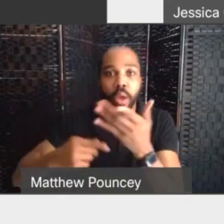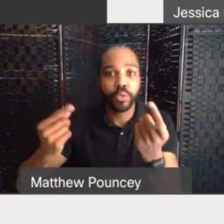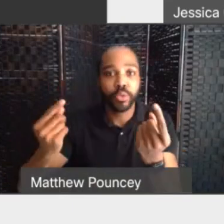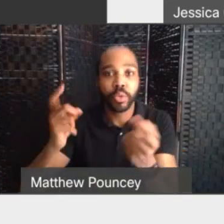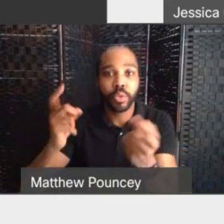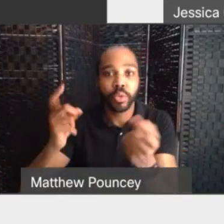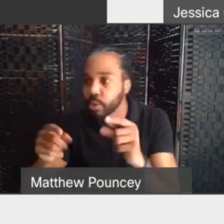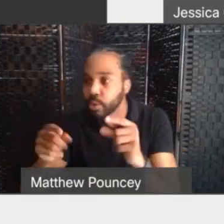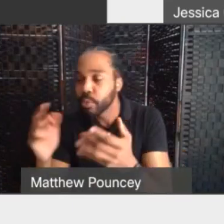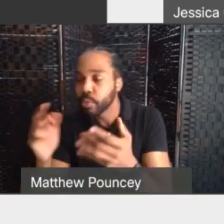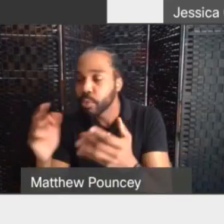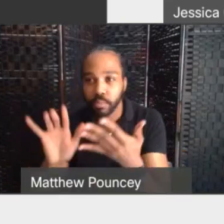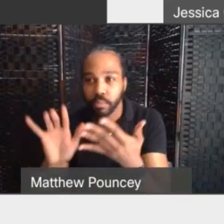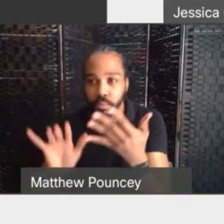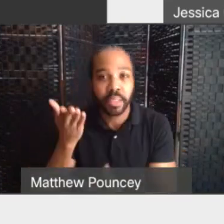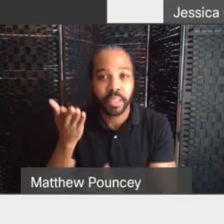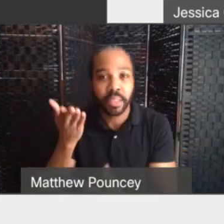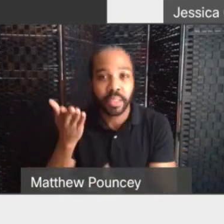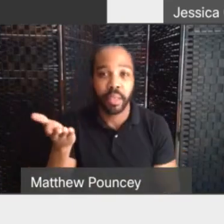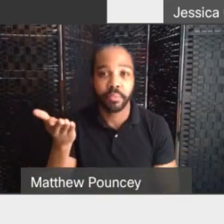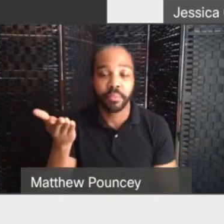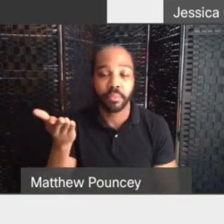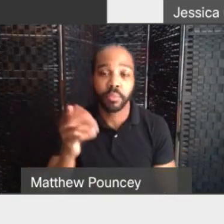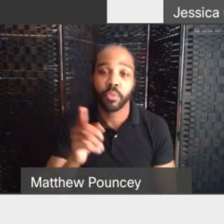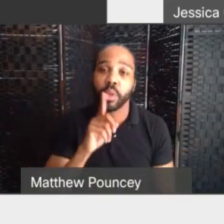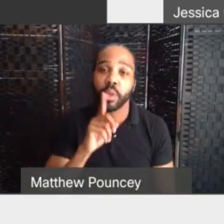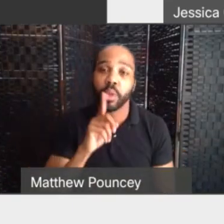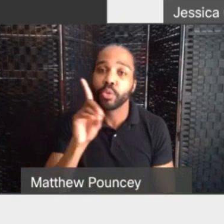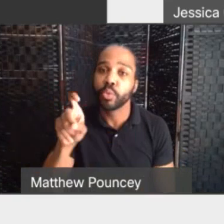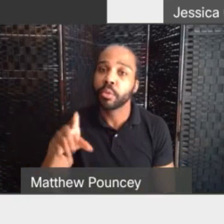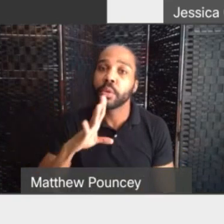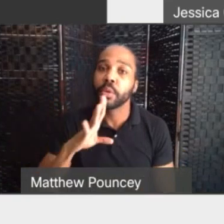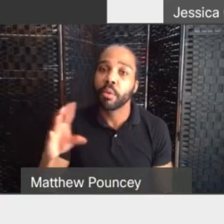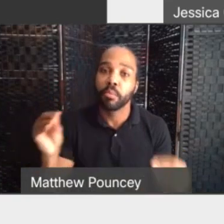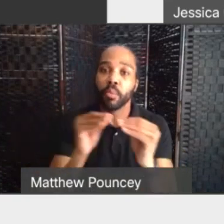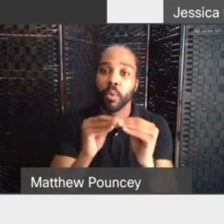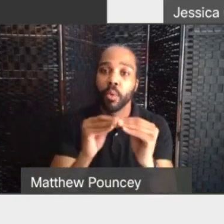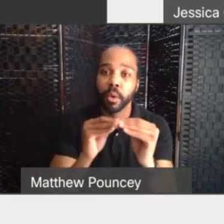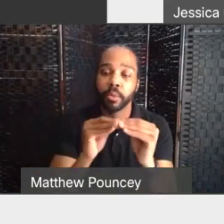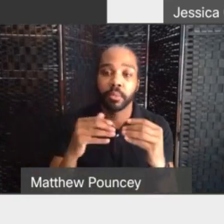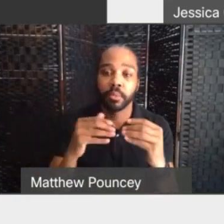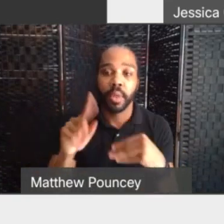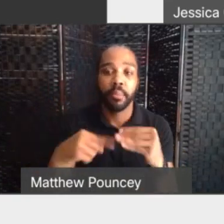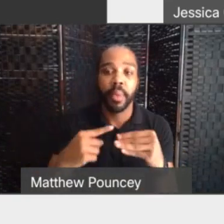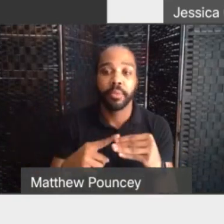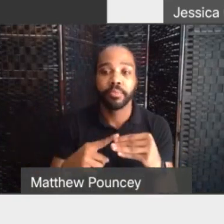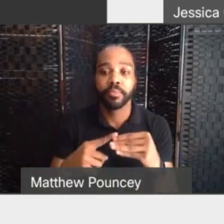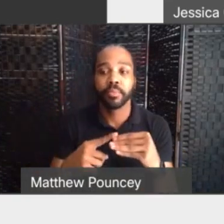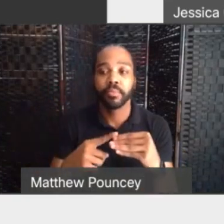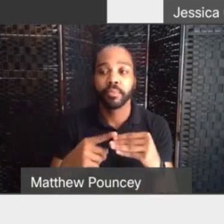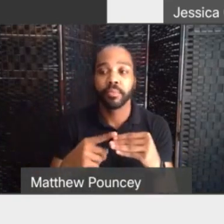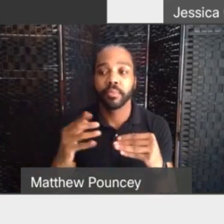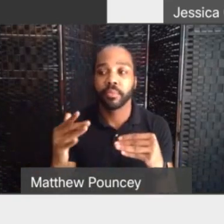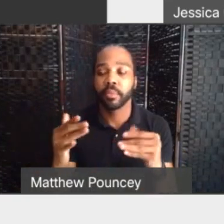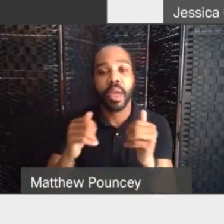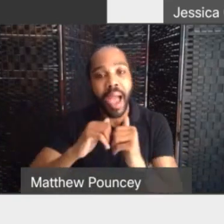We really do need to talk some more about how people